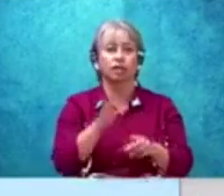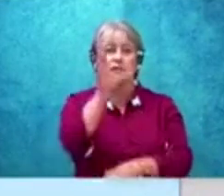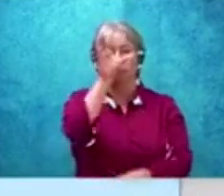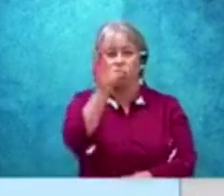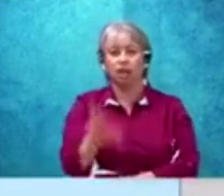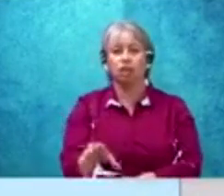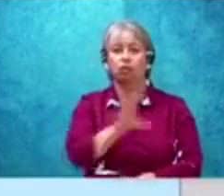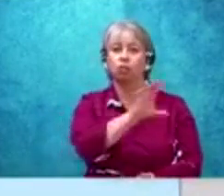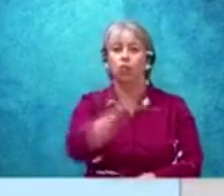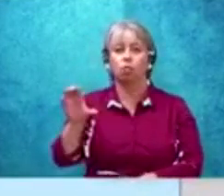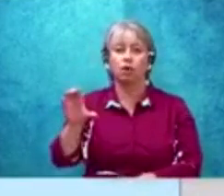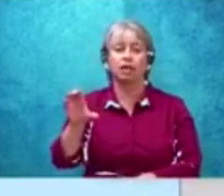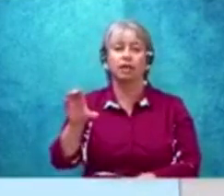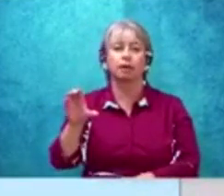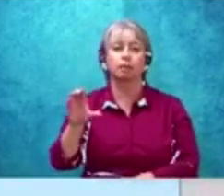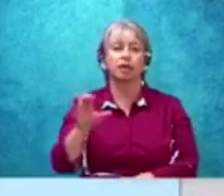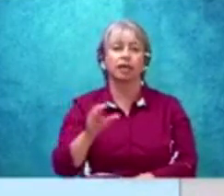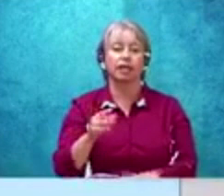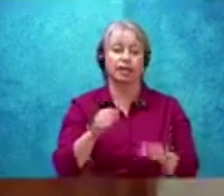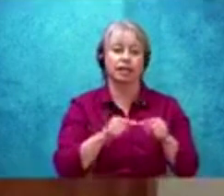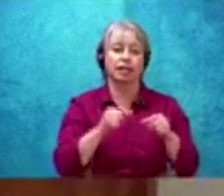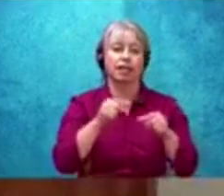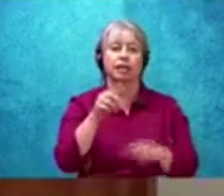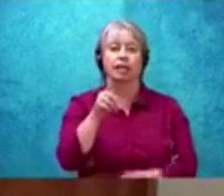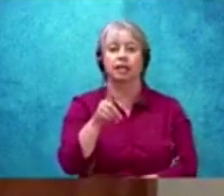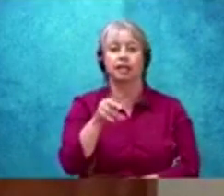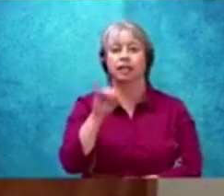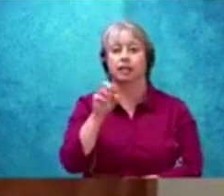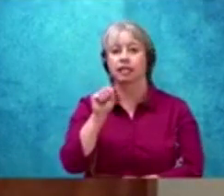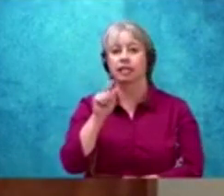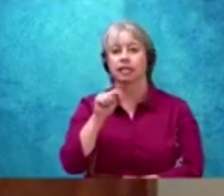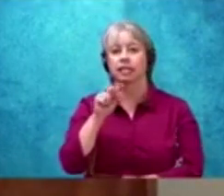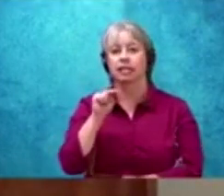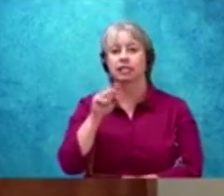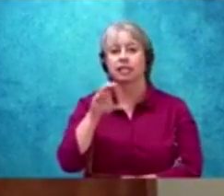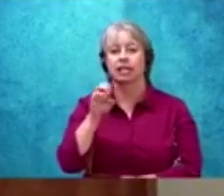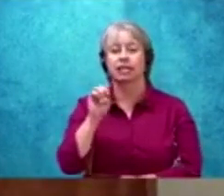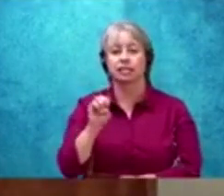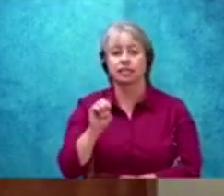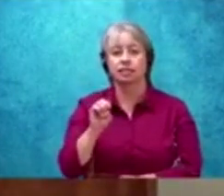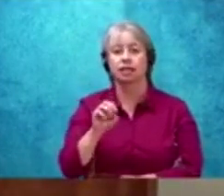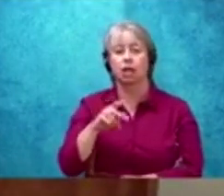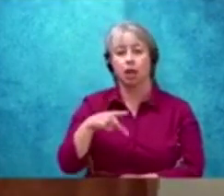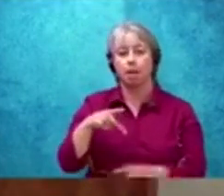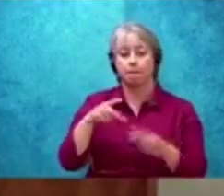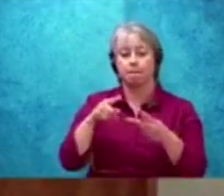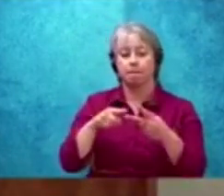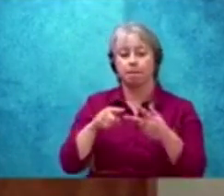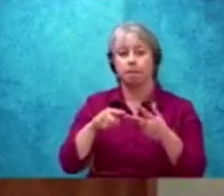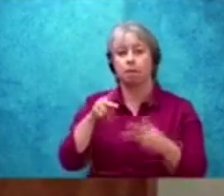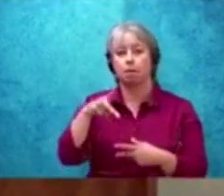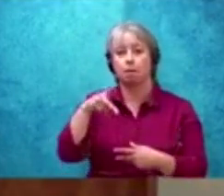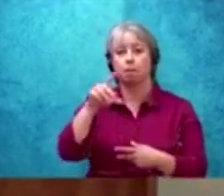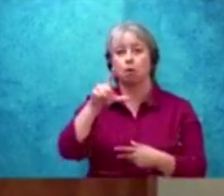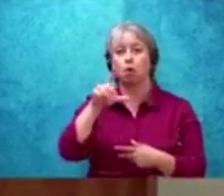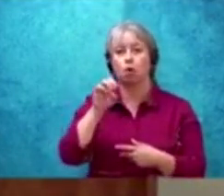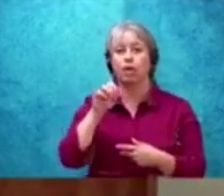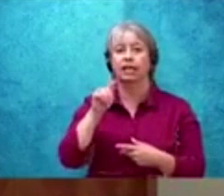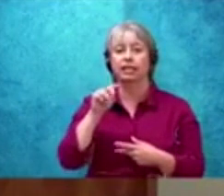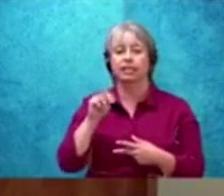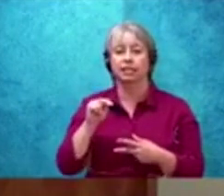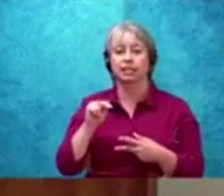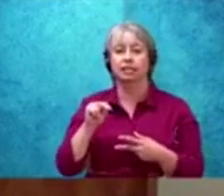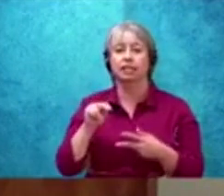plane, distance, points, and the Pythagorean theorem.